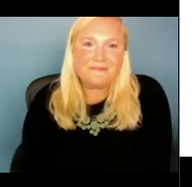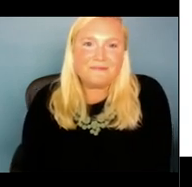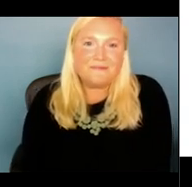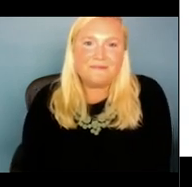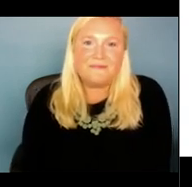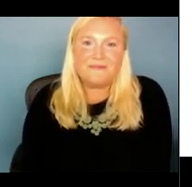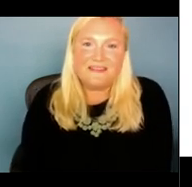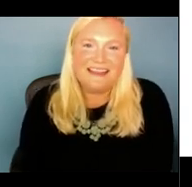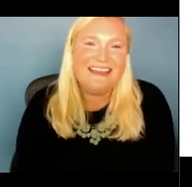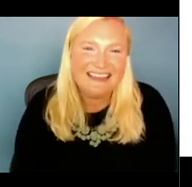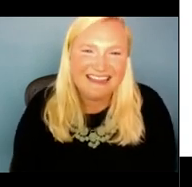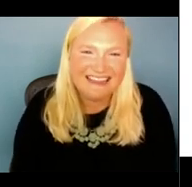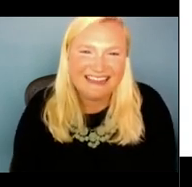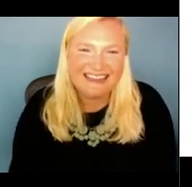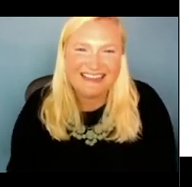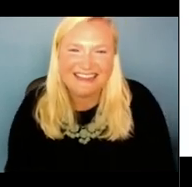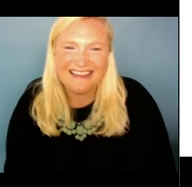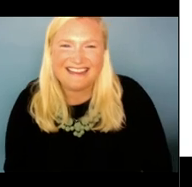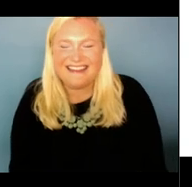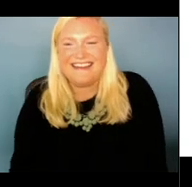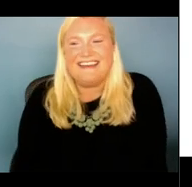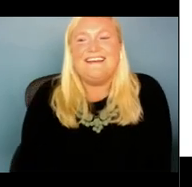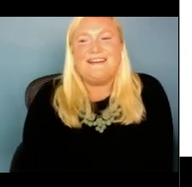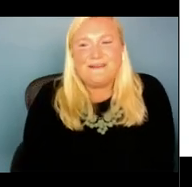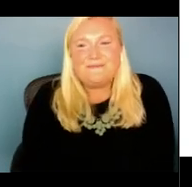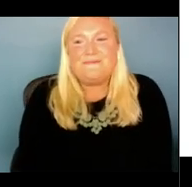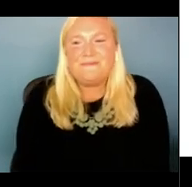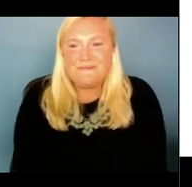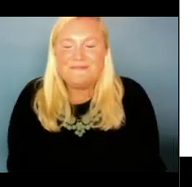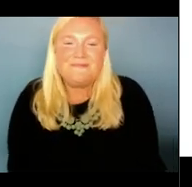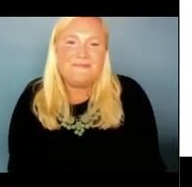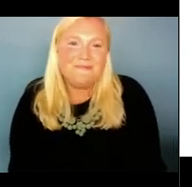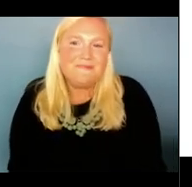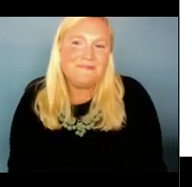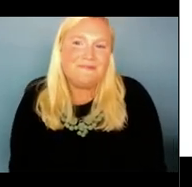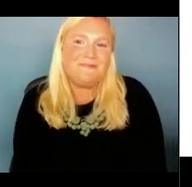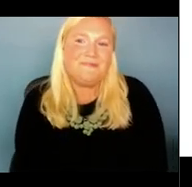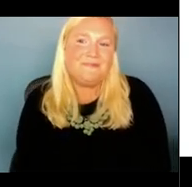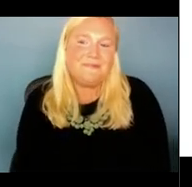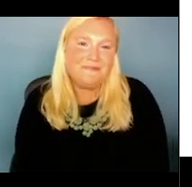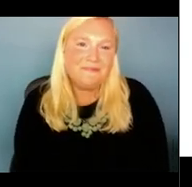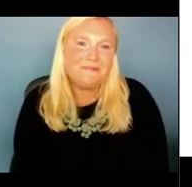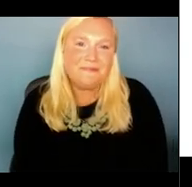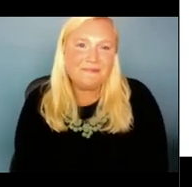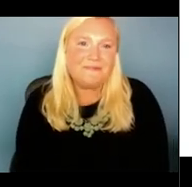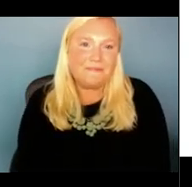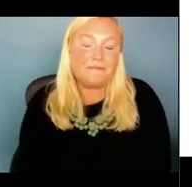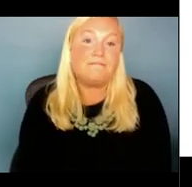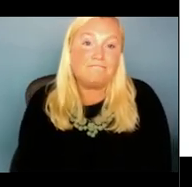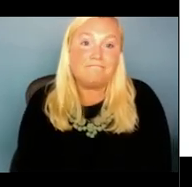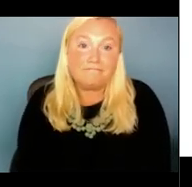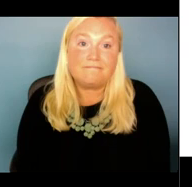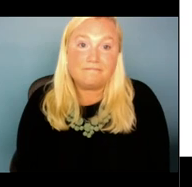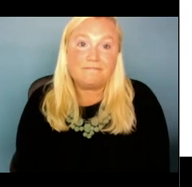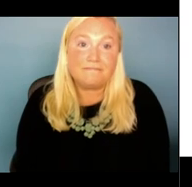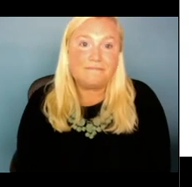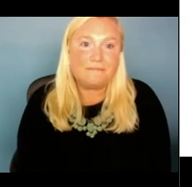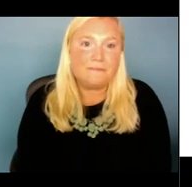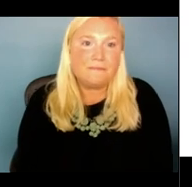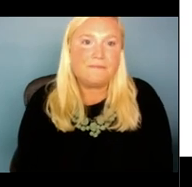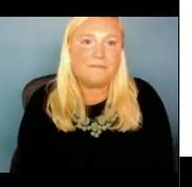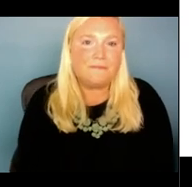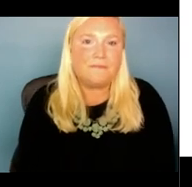I'll know how to do the whole thing because they've told me everything I need to do. Or we just open it up and we just do it together, right? And so whatever they're